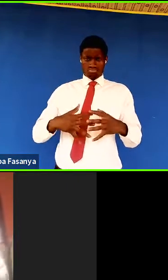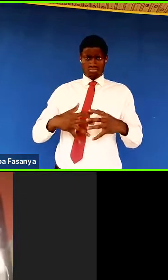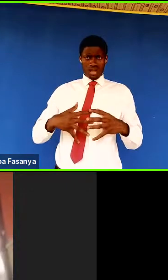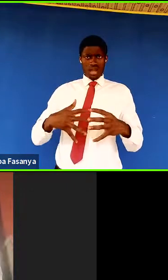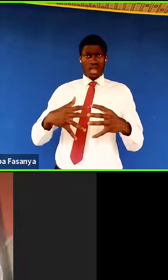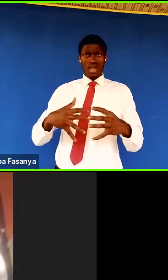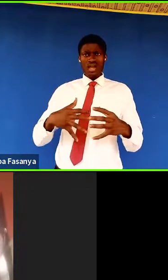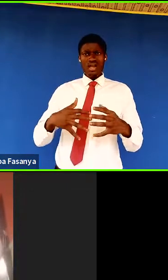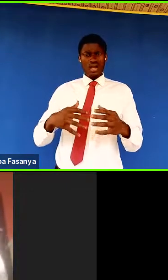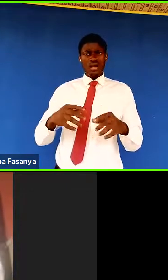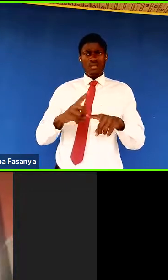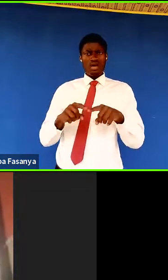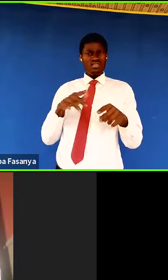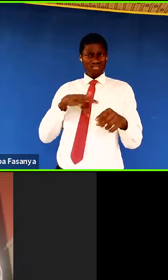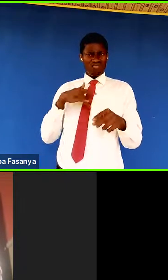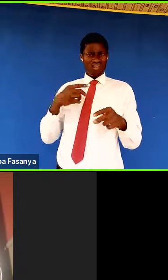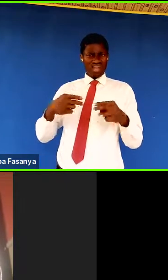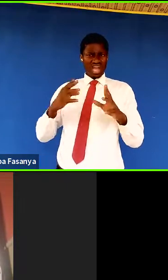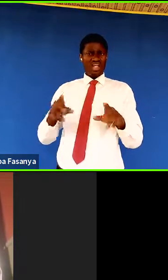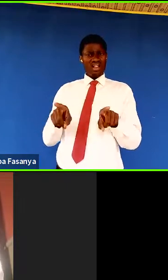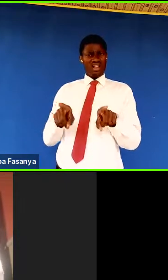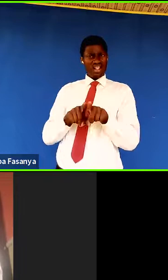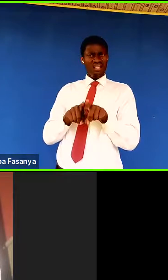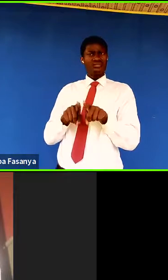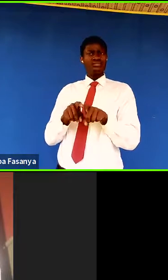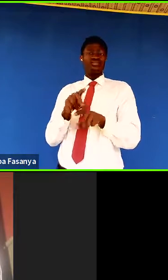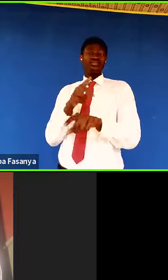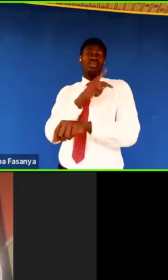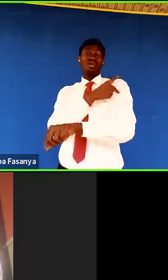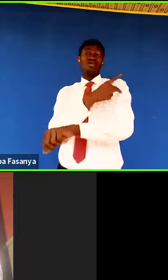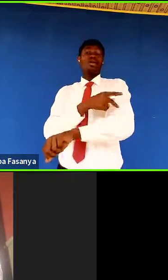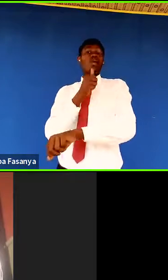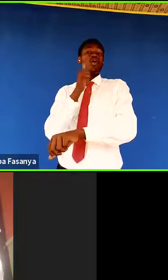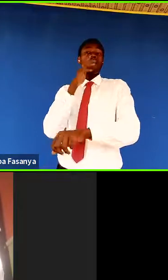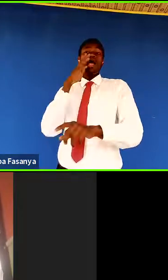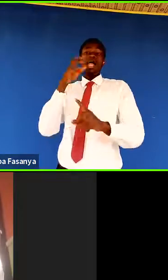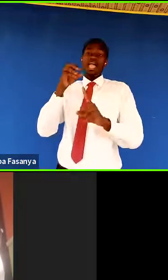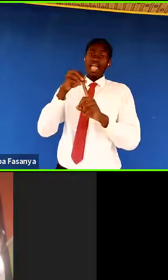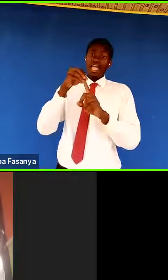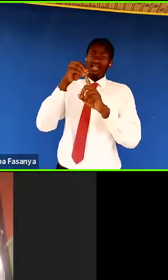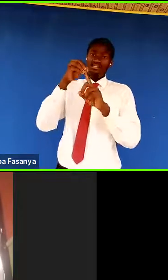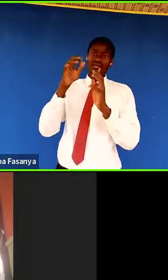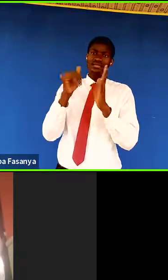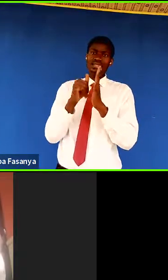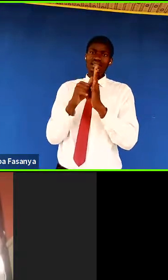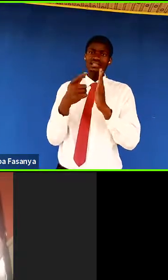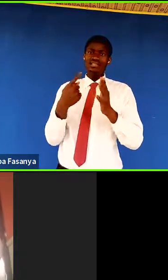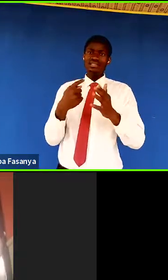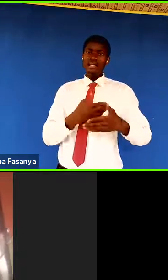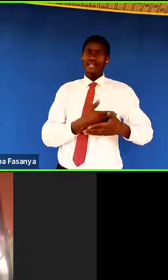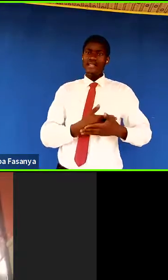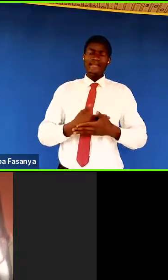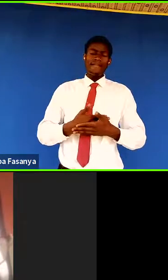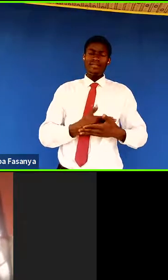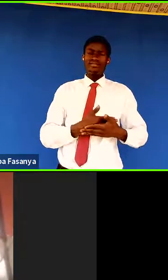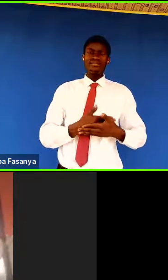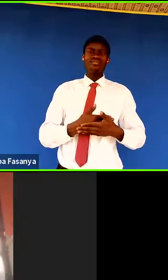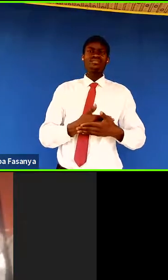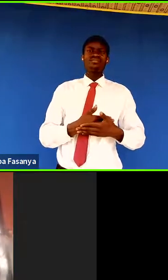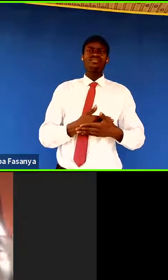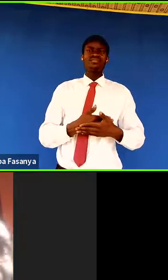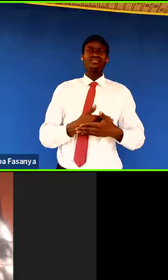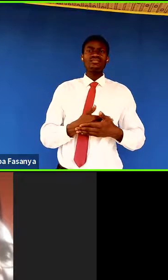tired? Just like the pregnant woman. So except that the baby is not in the womb. Yes, when you do the scan, there's